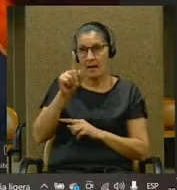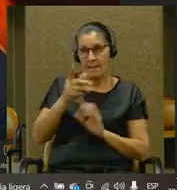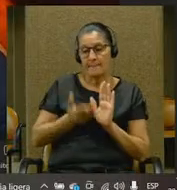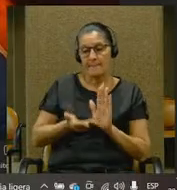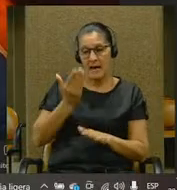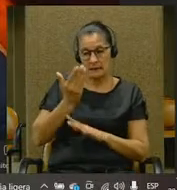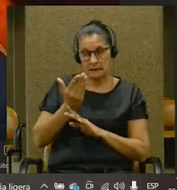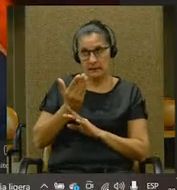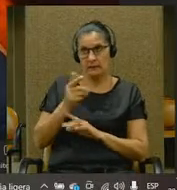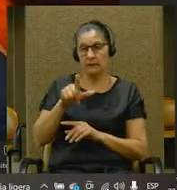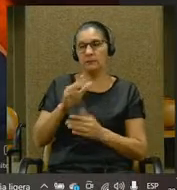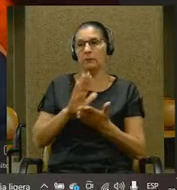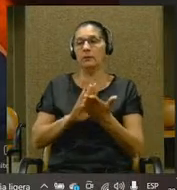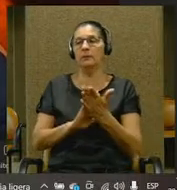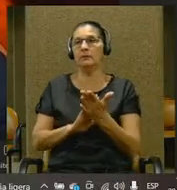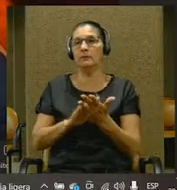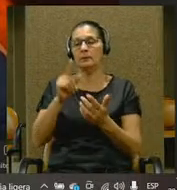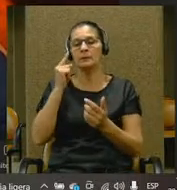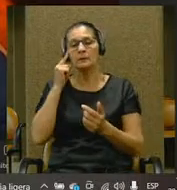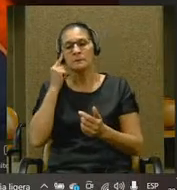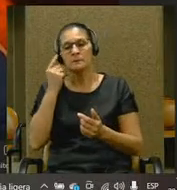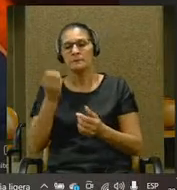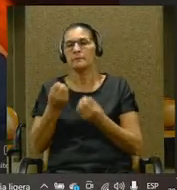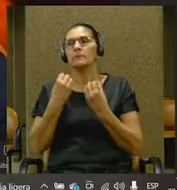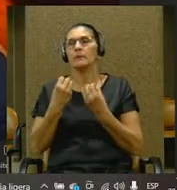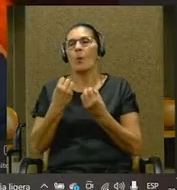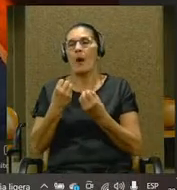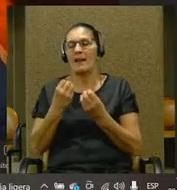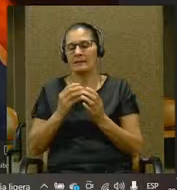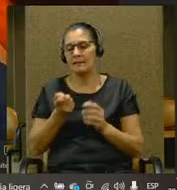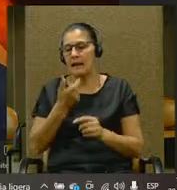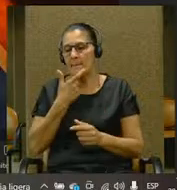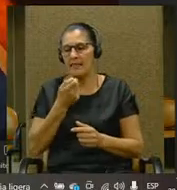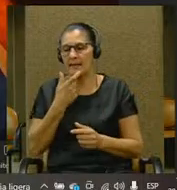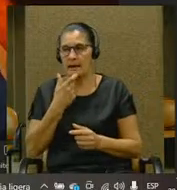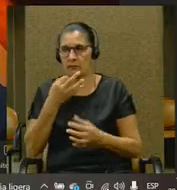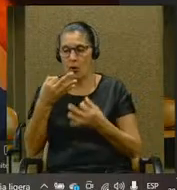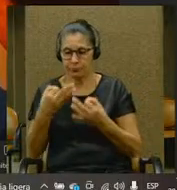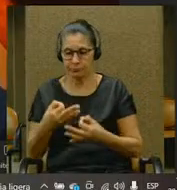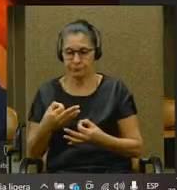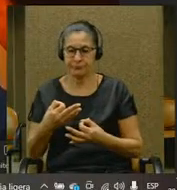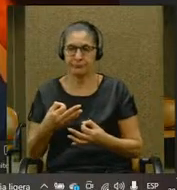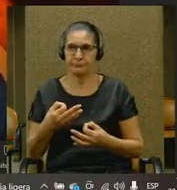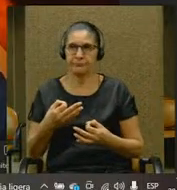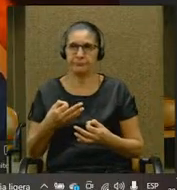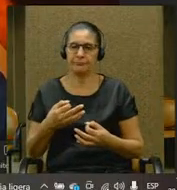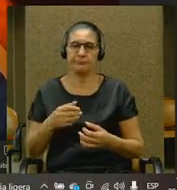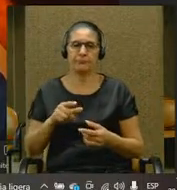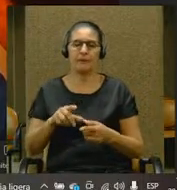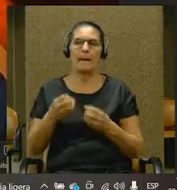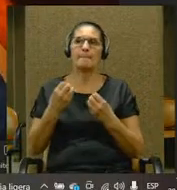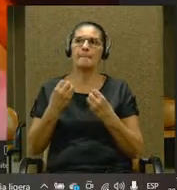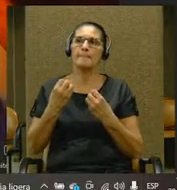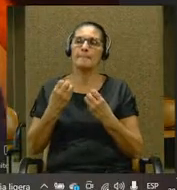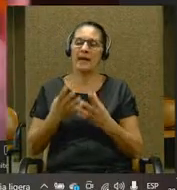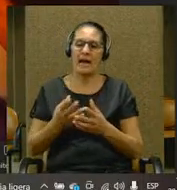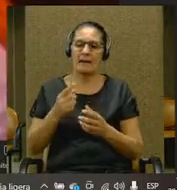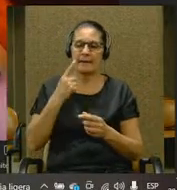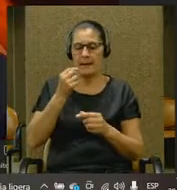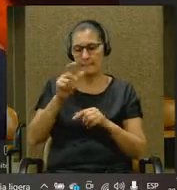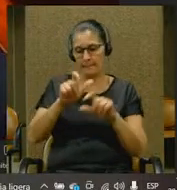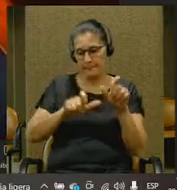might be the best treatment regimen or different types of medications for individuals who are addicted to fentanyl,